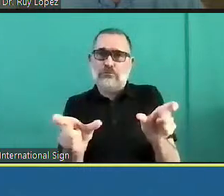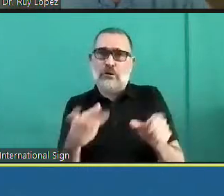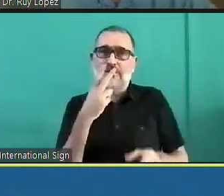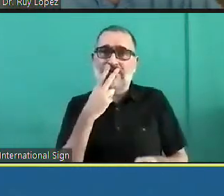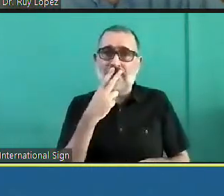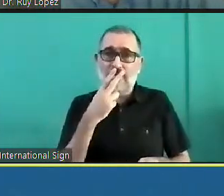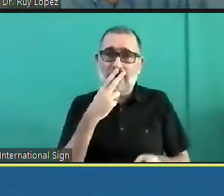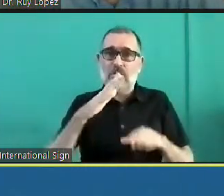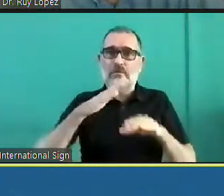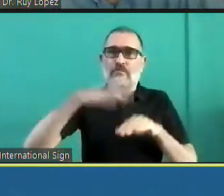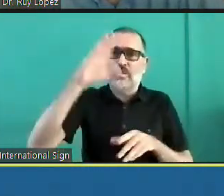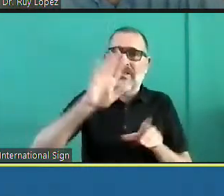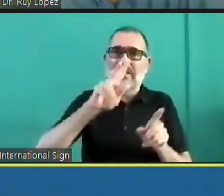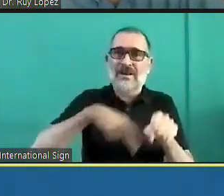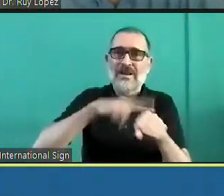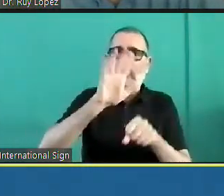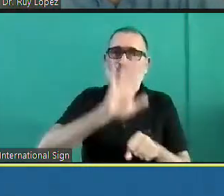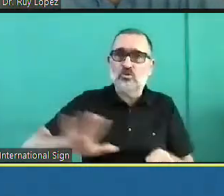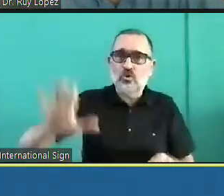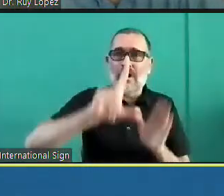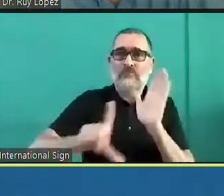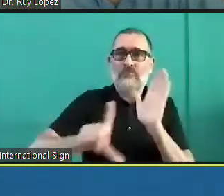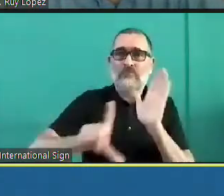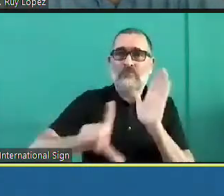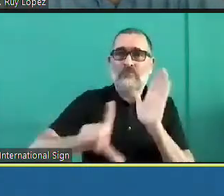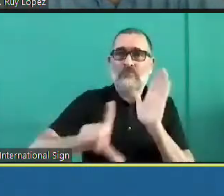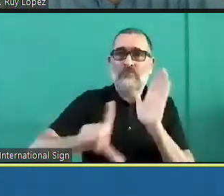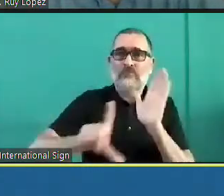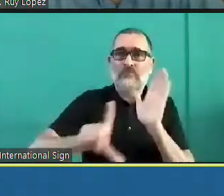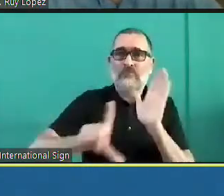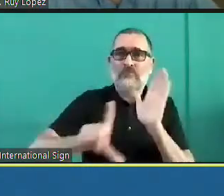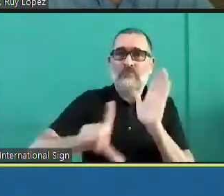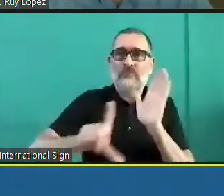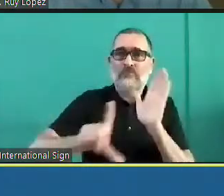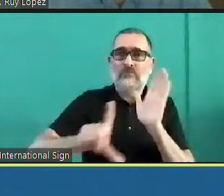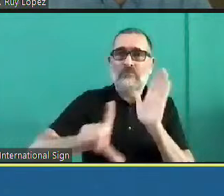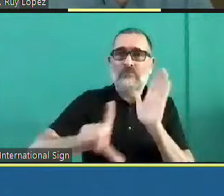Dr. Lopez Vidora. Thank you so much.